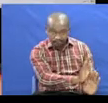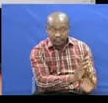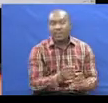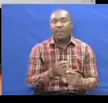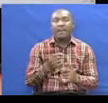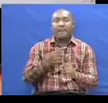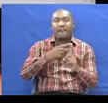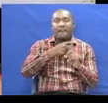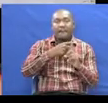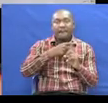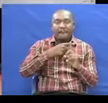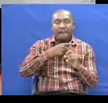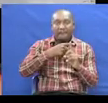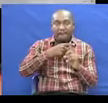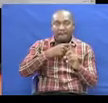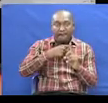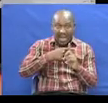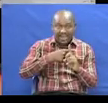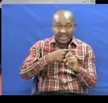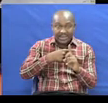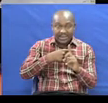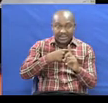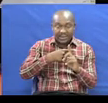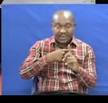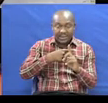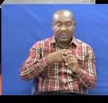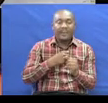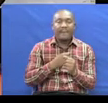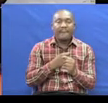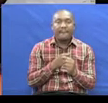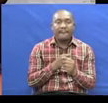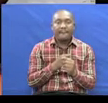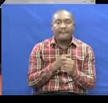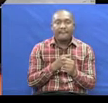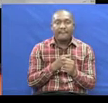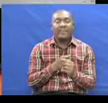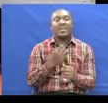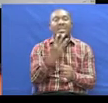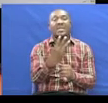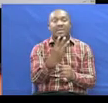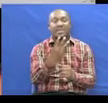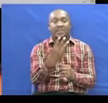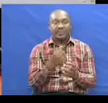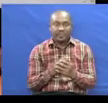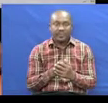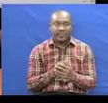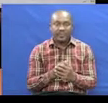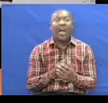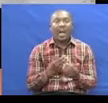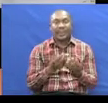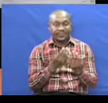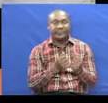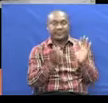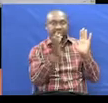plus, then you are going to add plus 3. Let me use